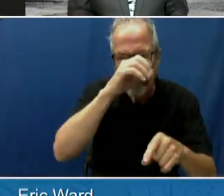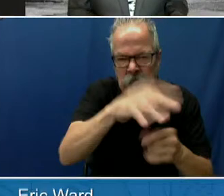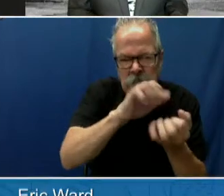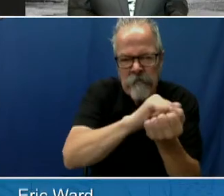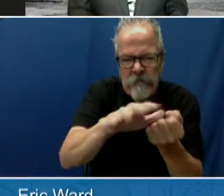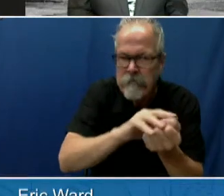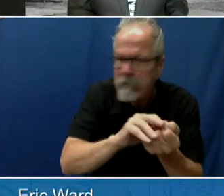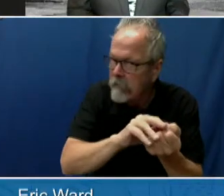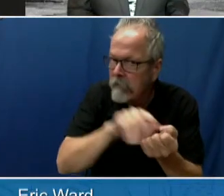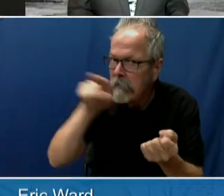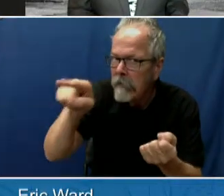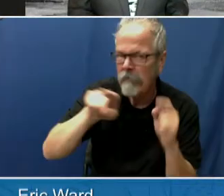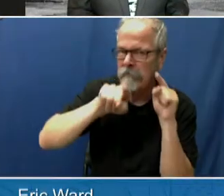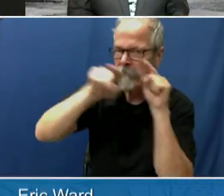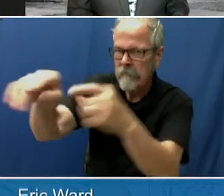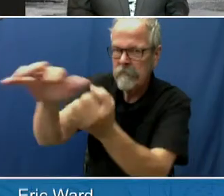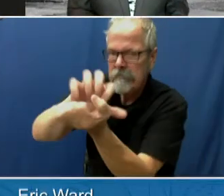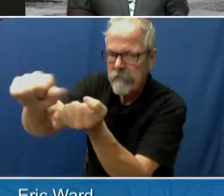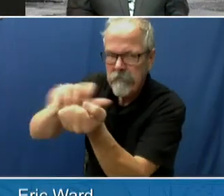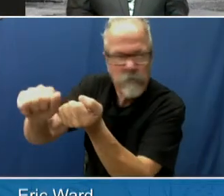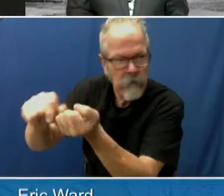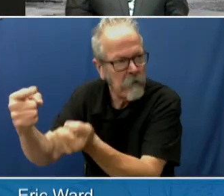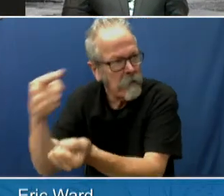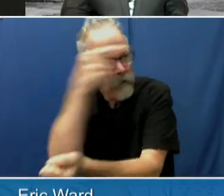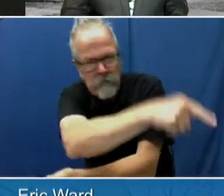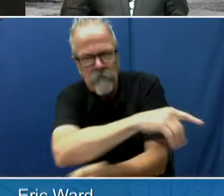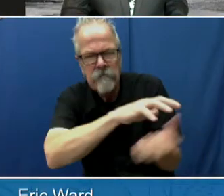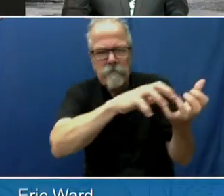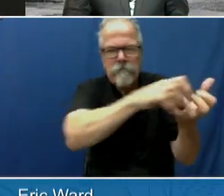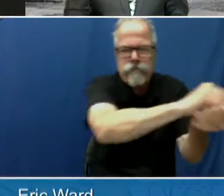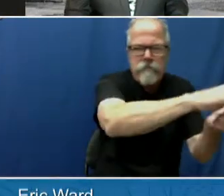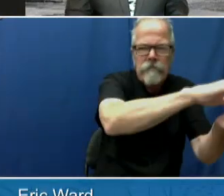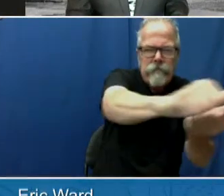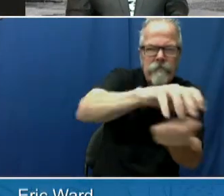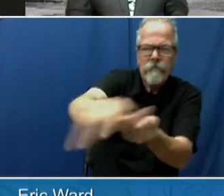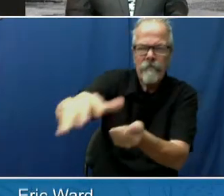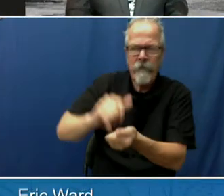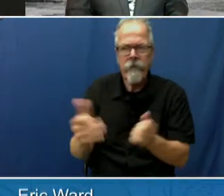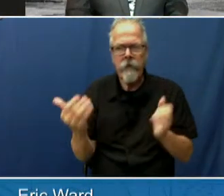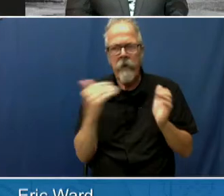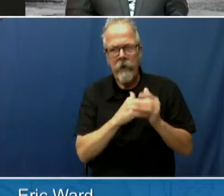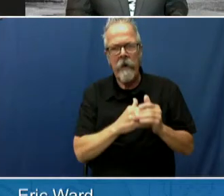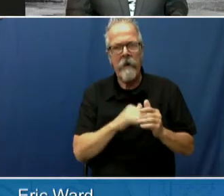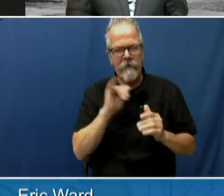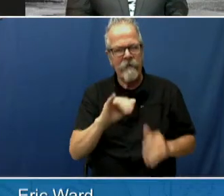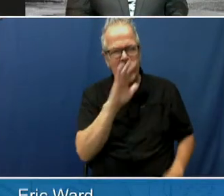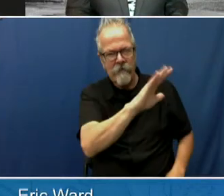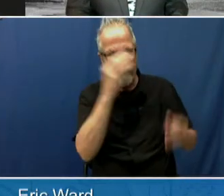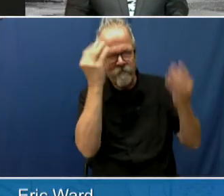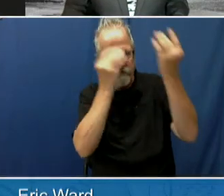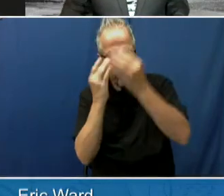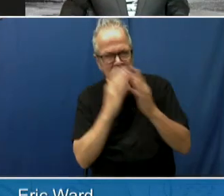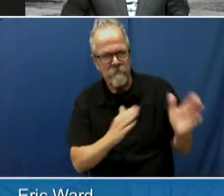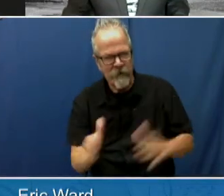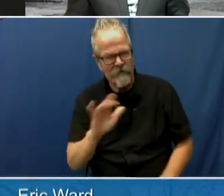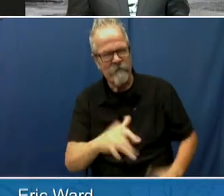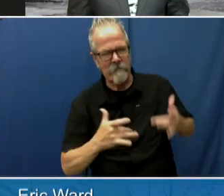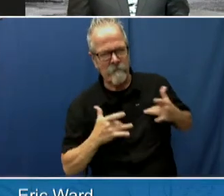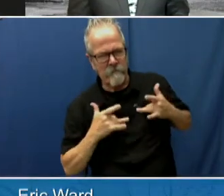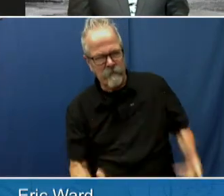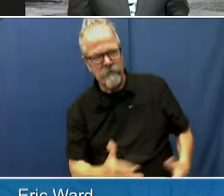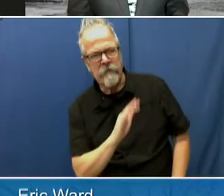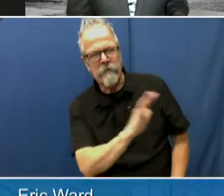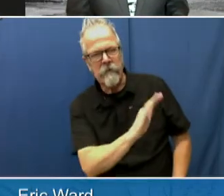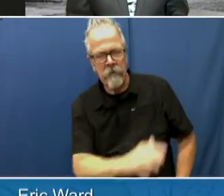Sunday. Attacks on democratic institutions haven't stayed within the Portland city limits, and neither can